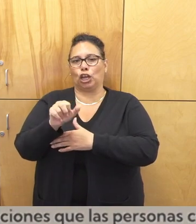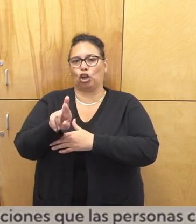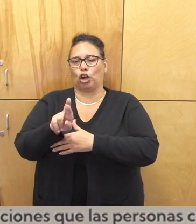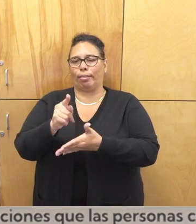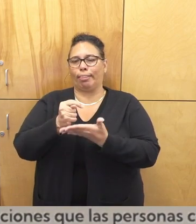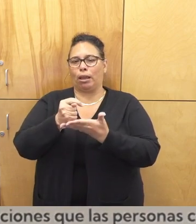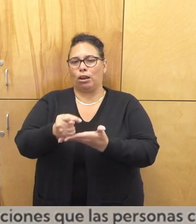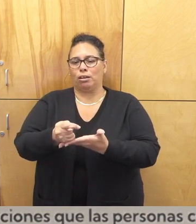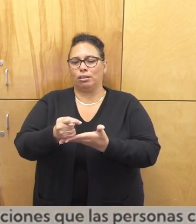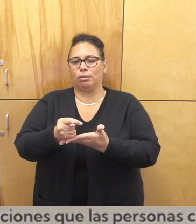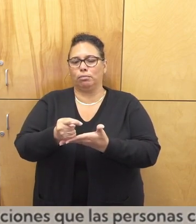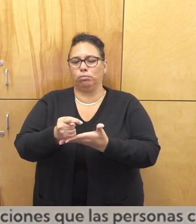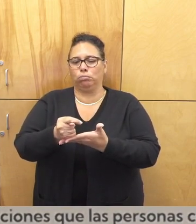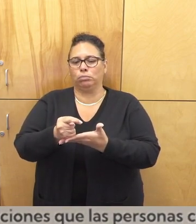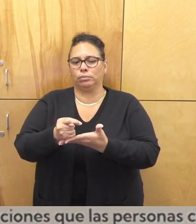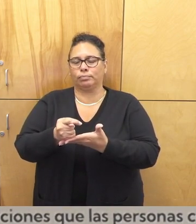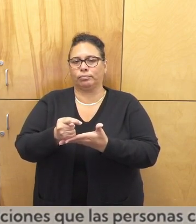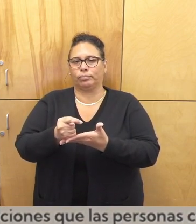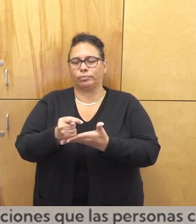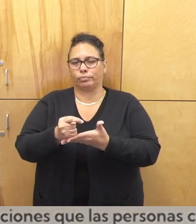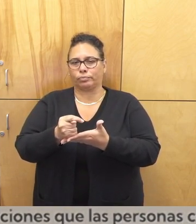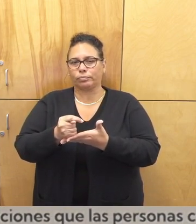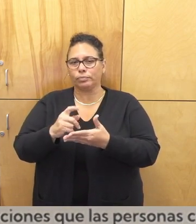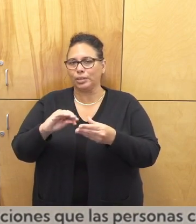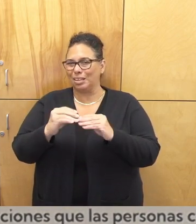Therapy for number 11 for